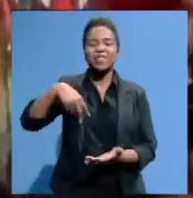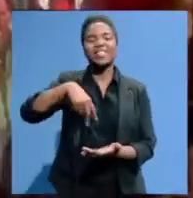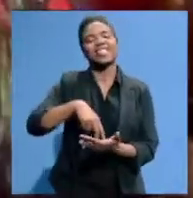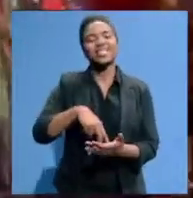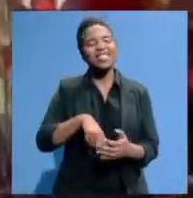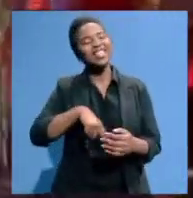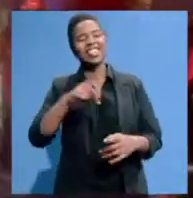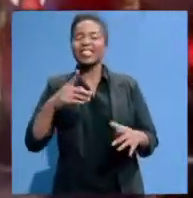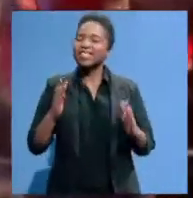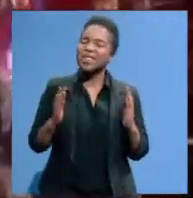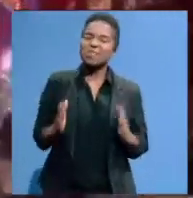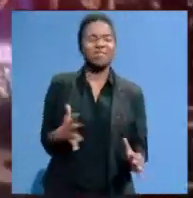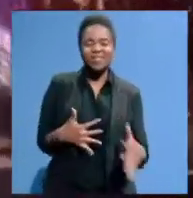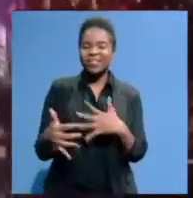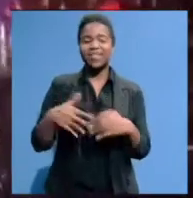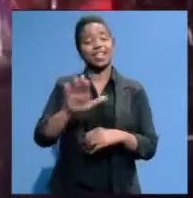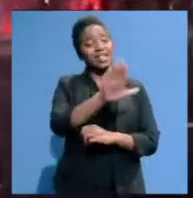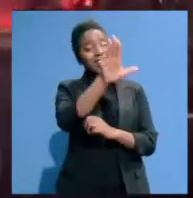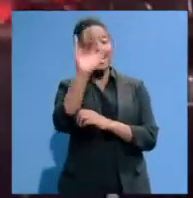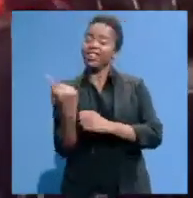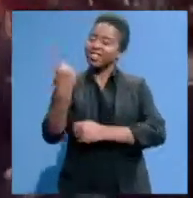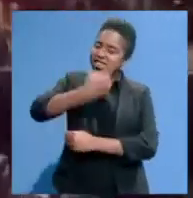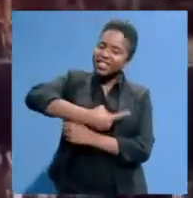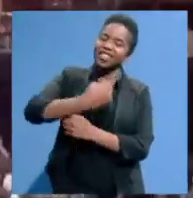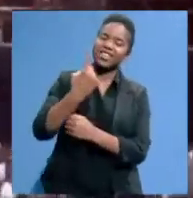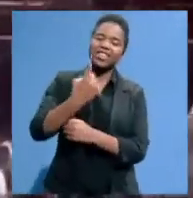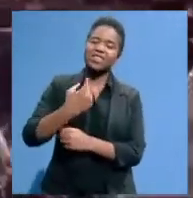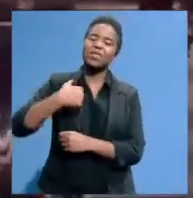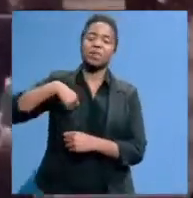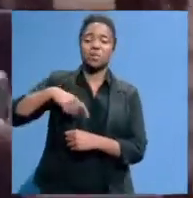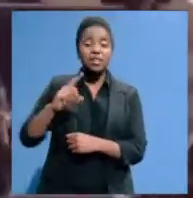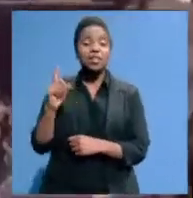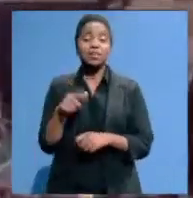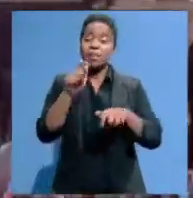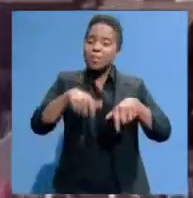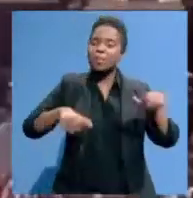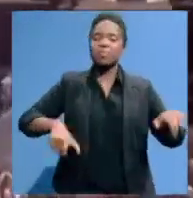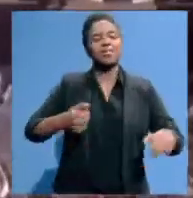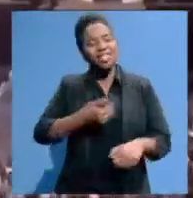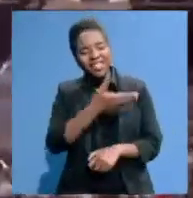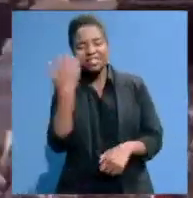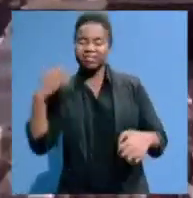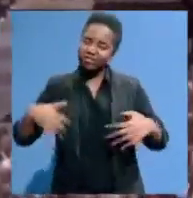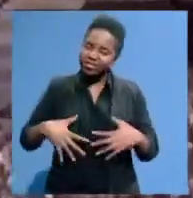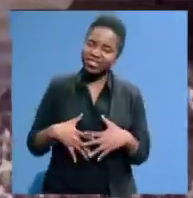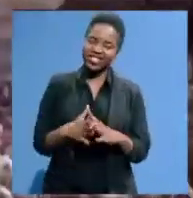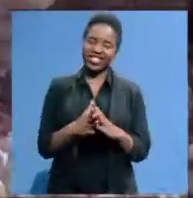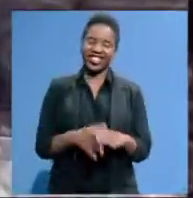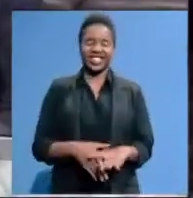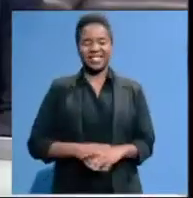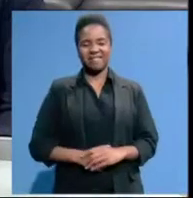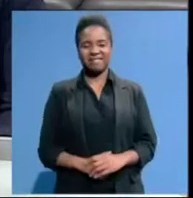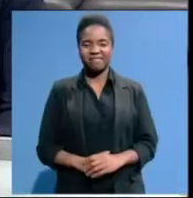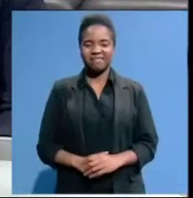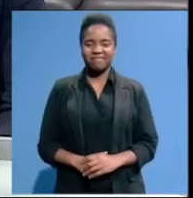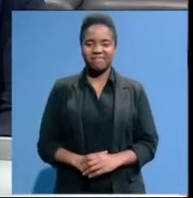come there. We'll beat the drums when you come there. Our lowest